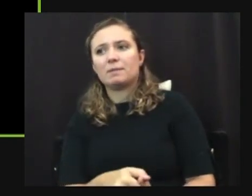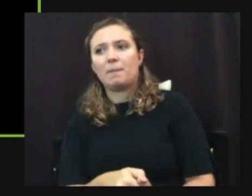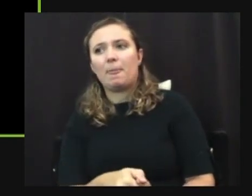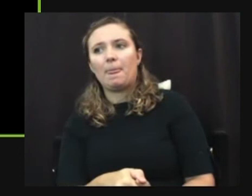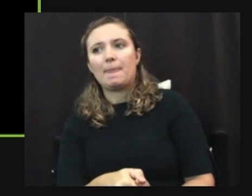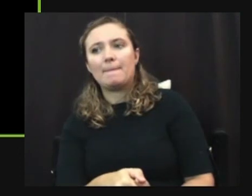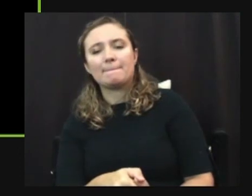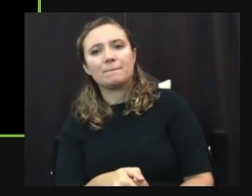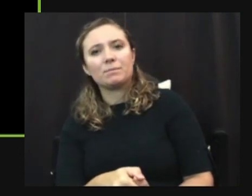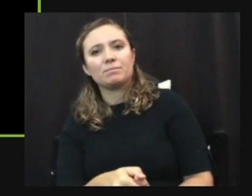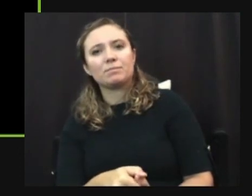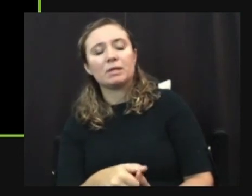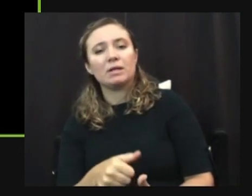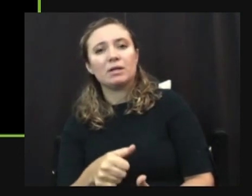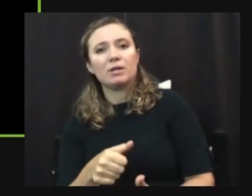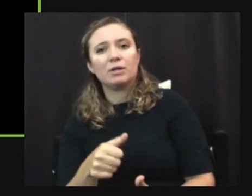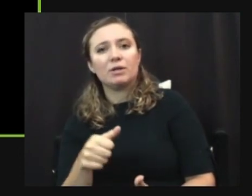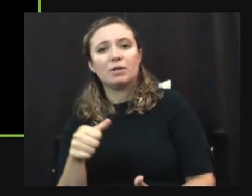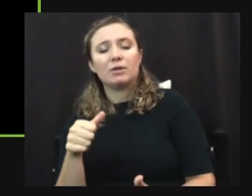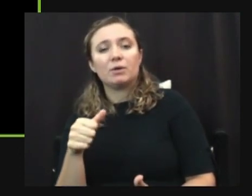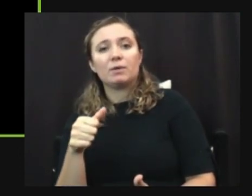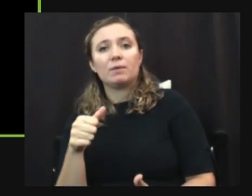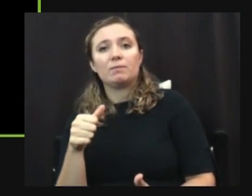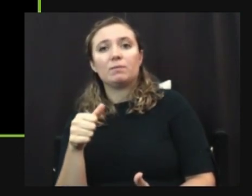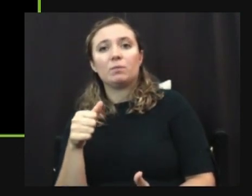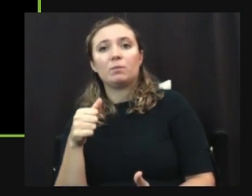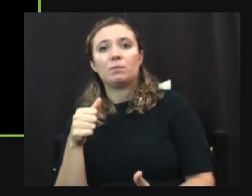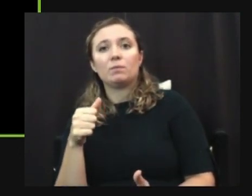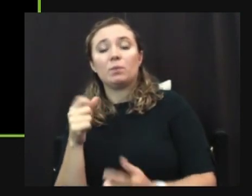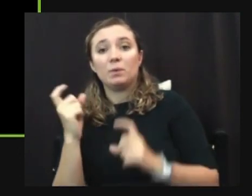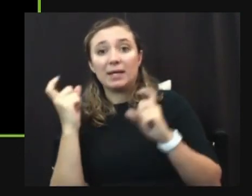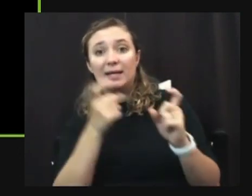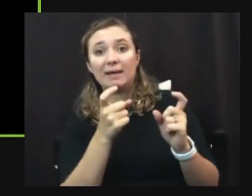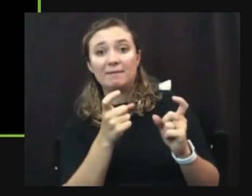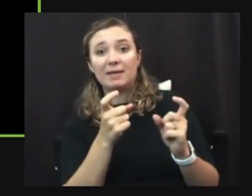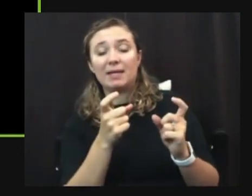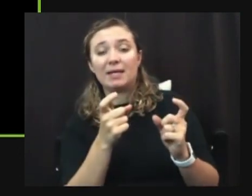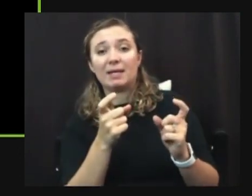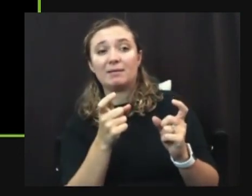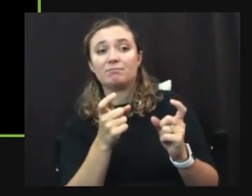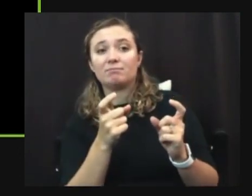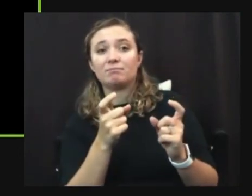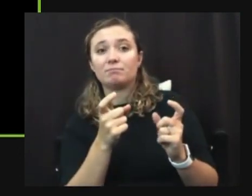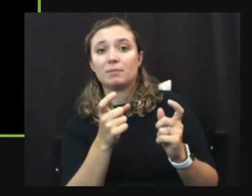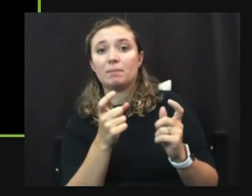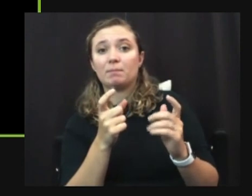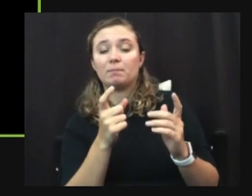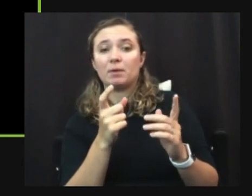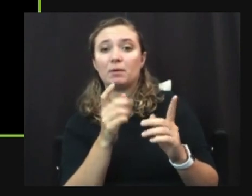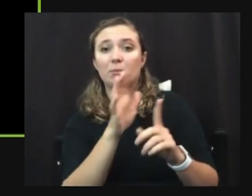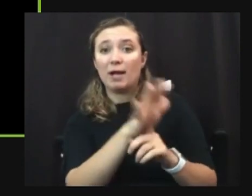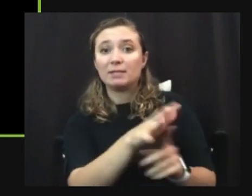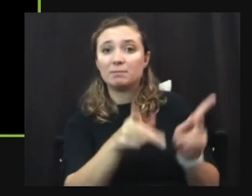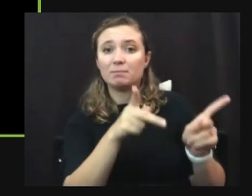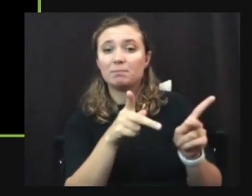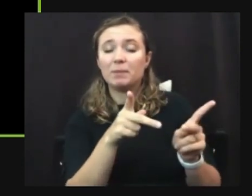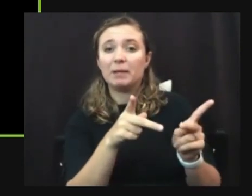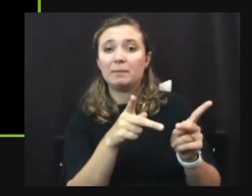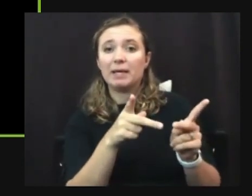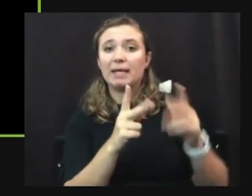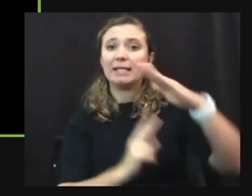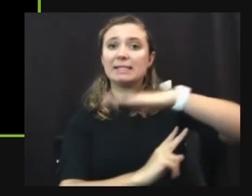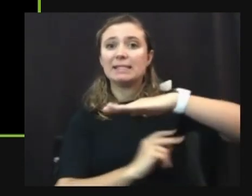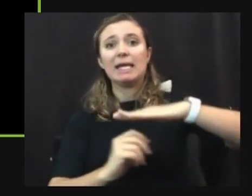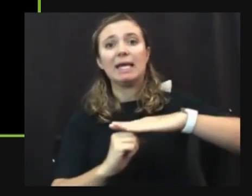some of the most marginalized voices in our community were given a real stage, a real platform, and you still felt that it was